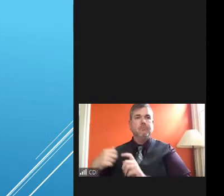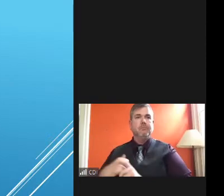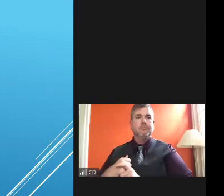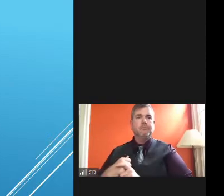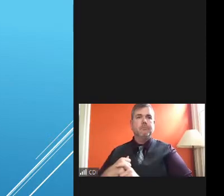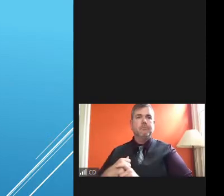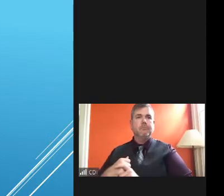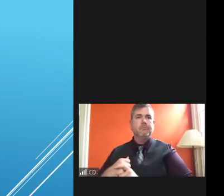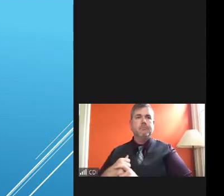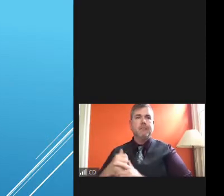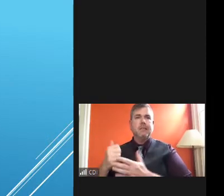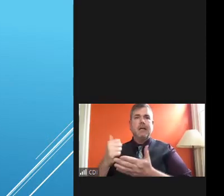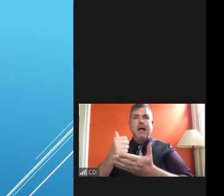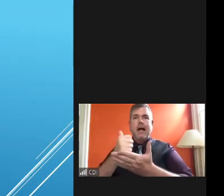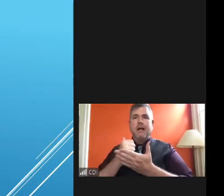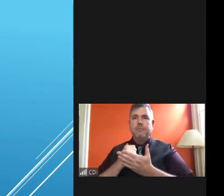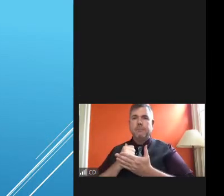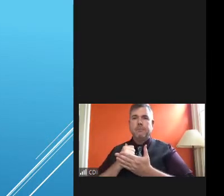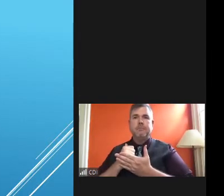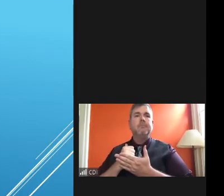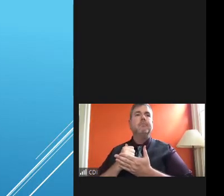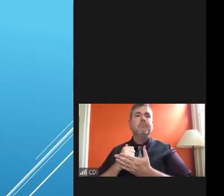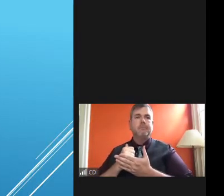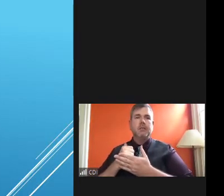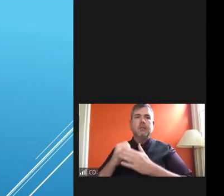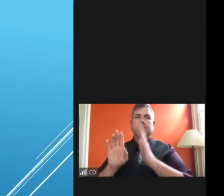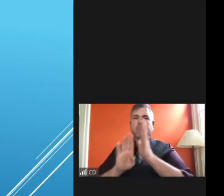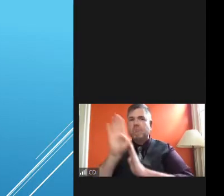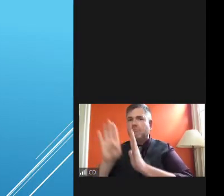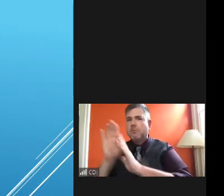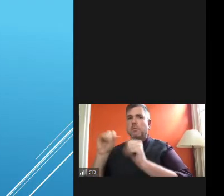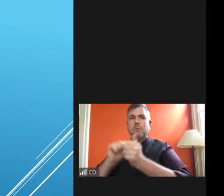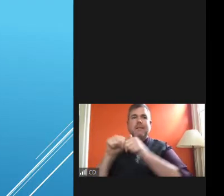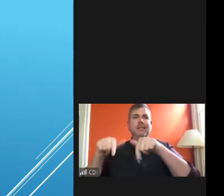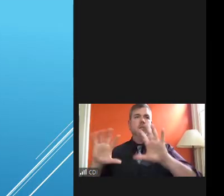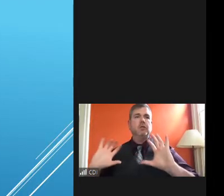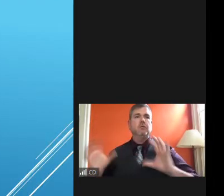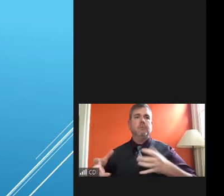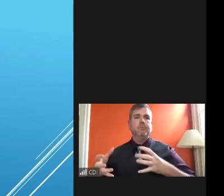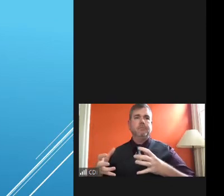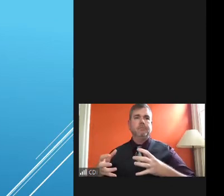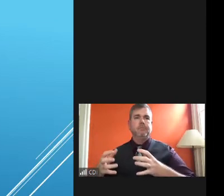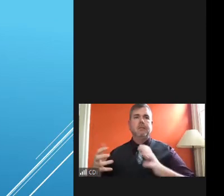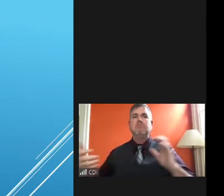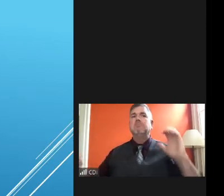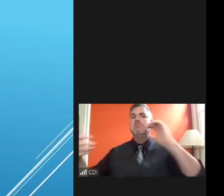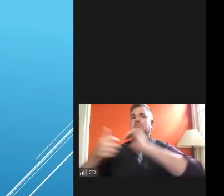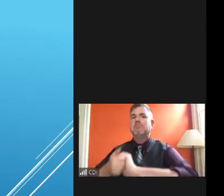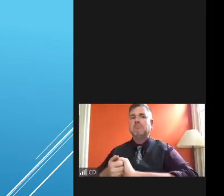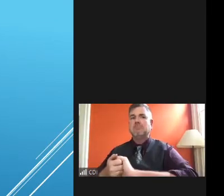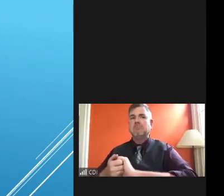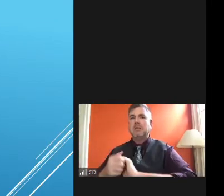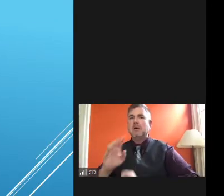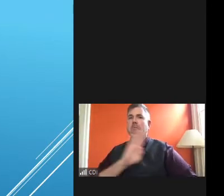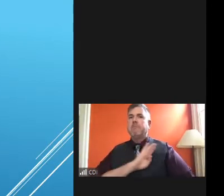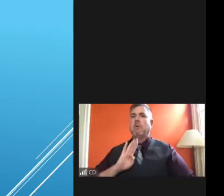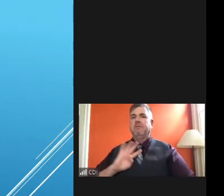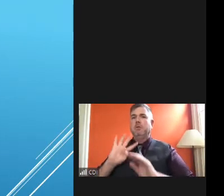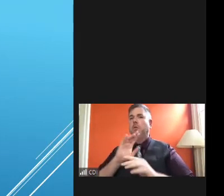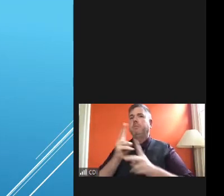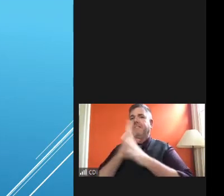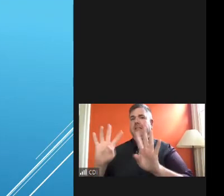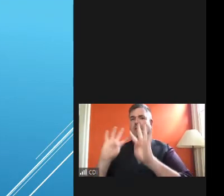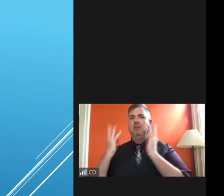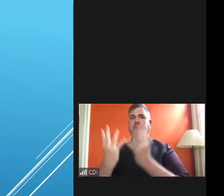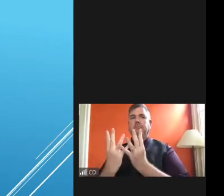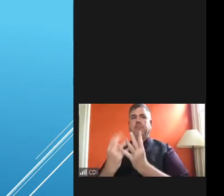transitioning to working with the different subcommittee of the Board of Supervisors, Supervisor Damon Connolly and Supervisor Judy Arnold, who are